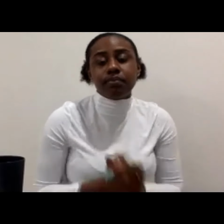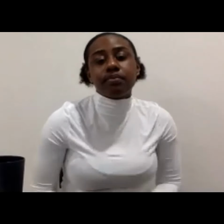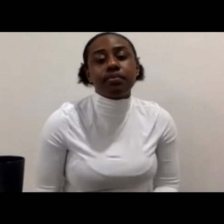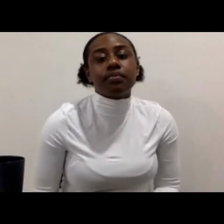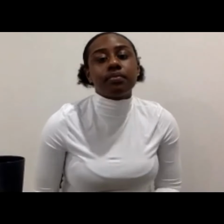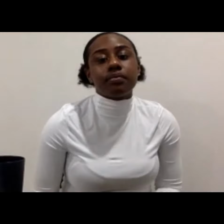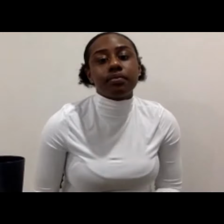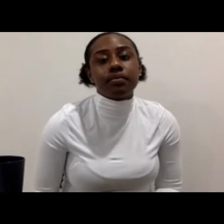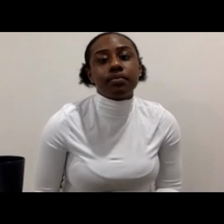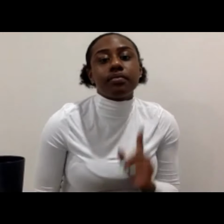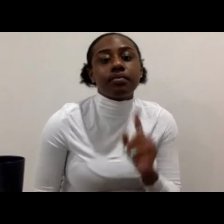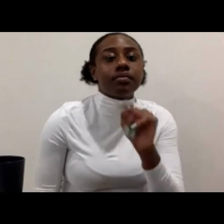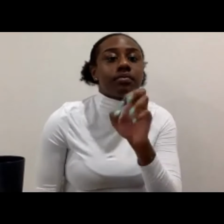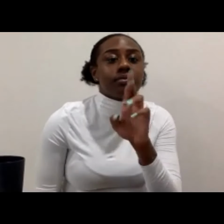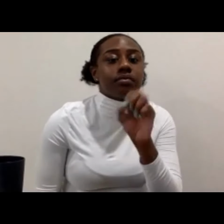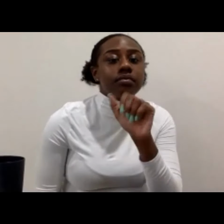Teresa or